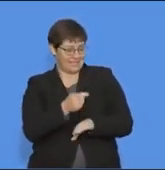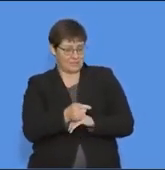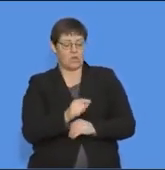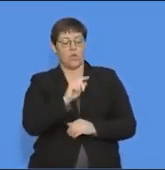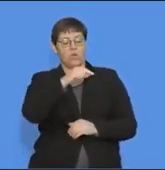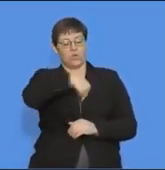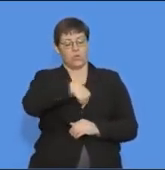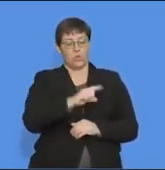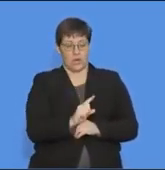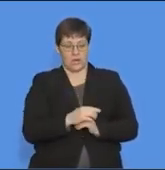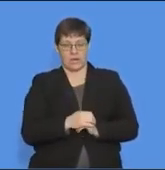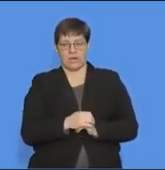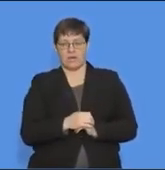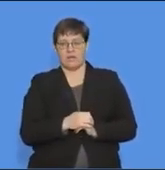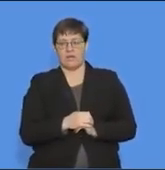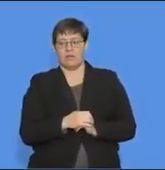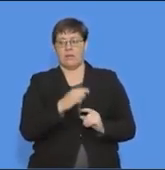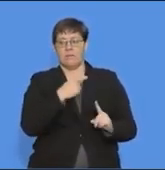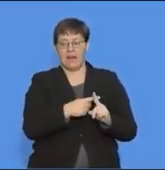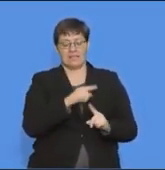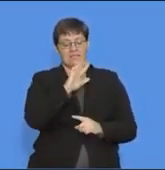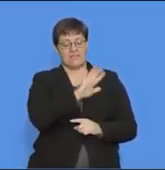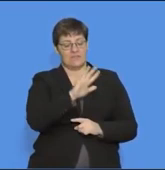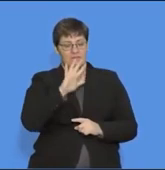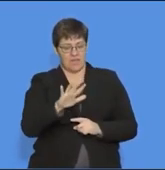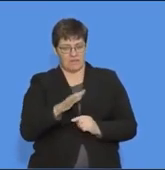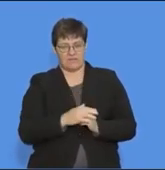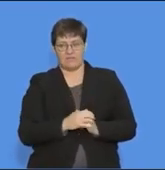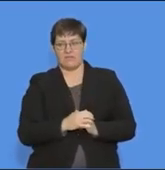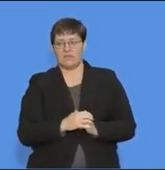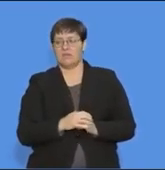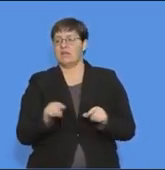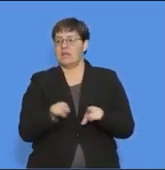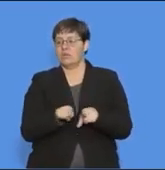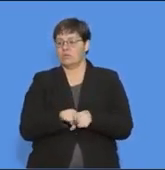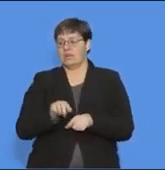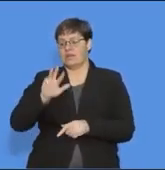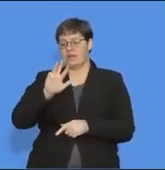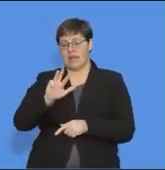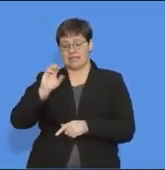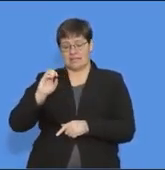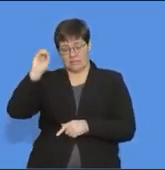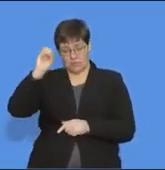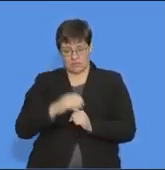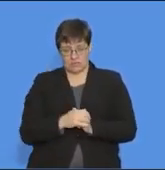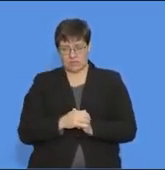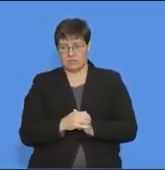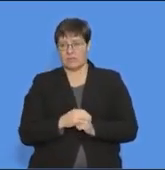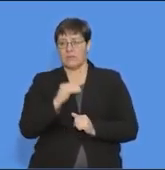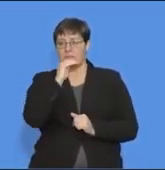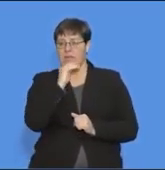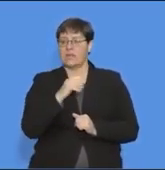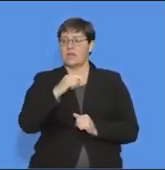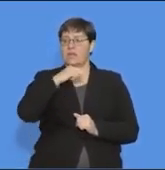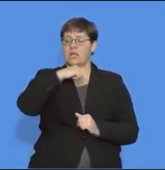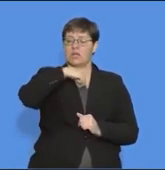will say Q1 will be plus 55 degrees, which is equals to 90 degrees. Then